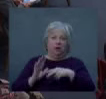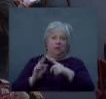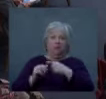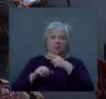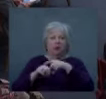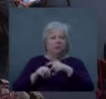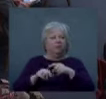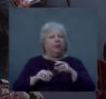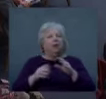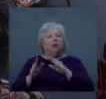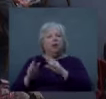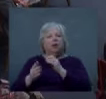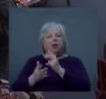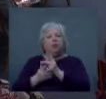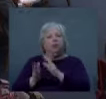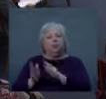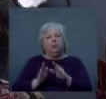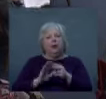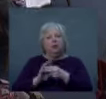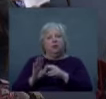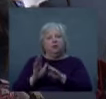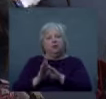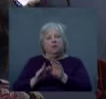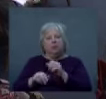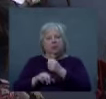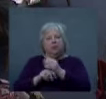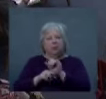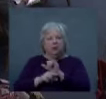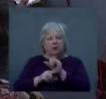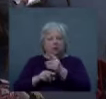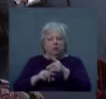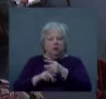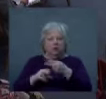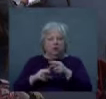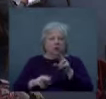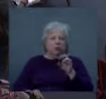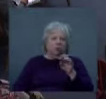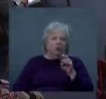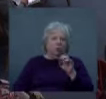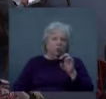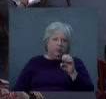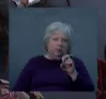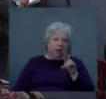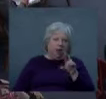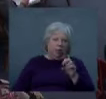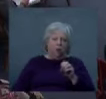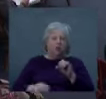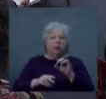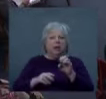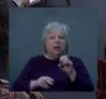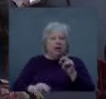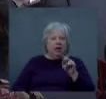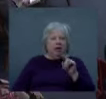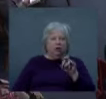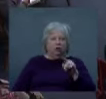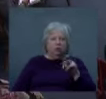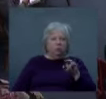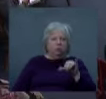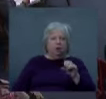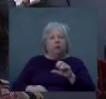An ordinance to approve a plan zoning development and establish a plan industrial district titled Romero's Enterprises, short form PID, located